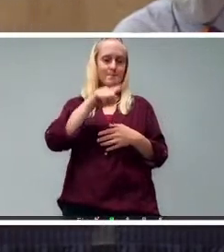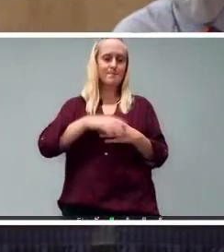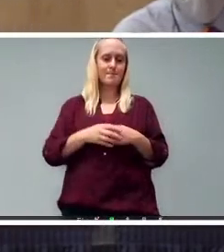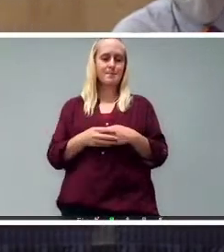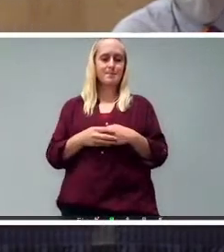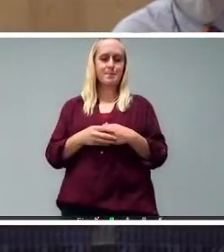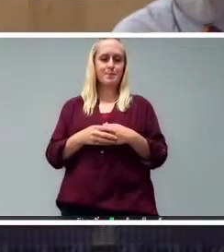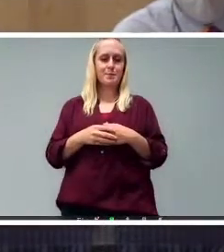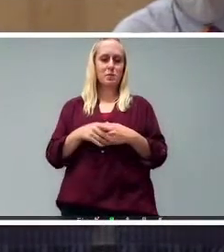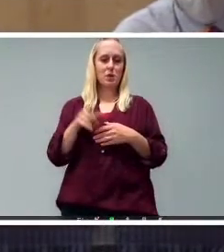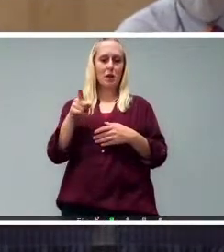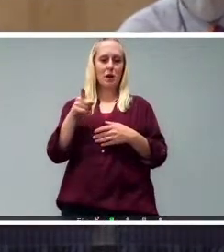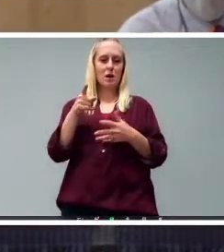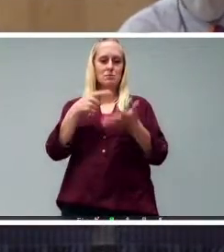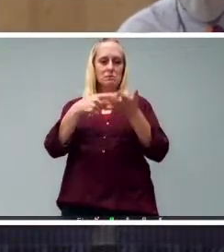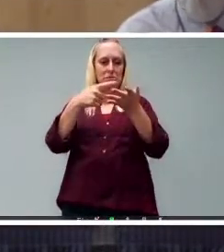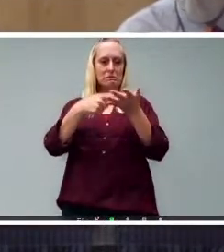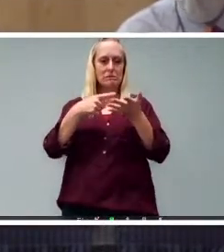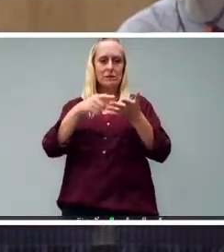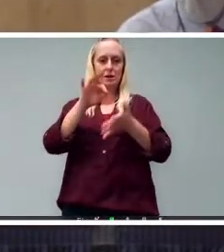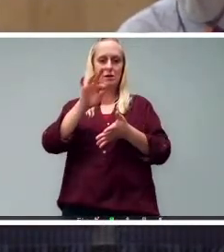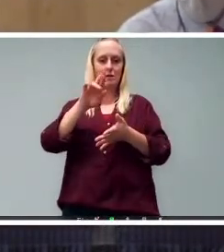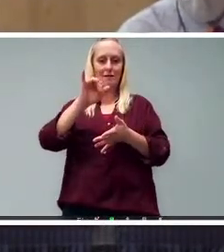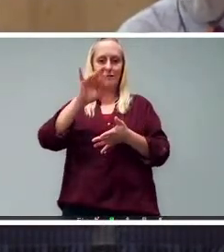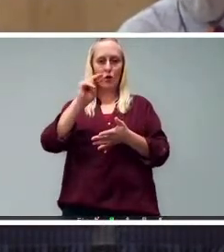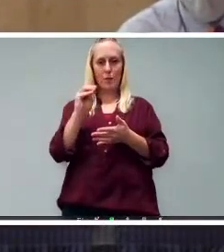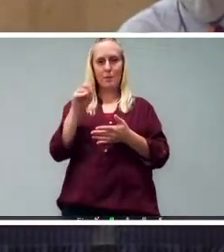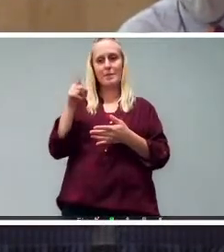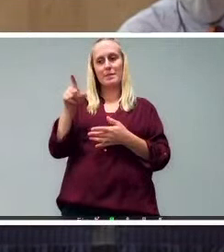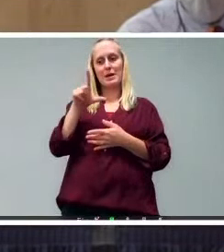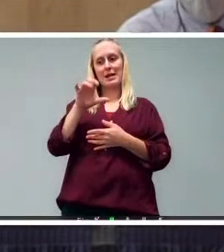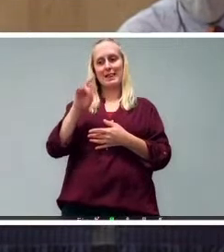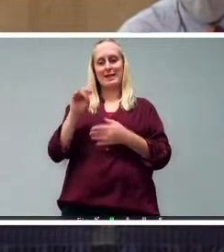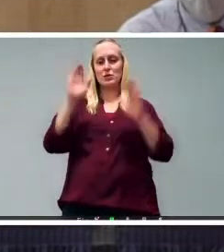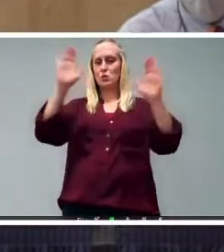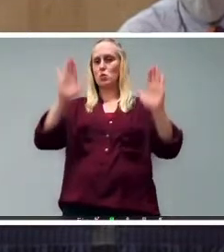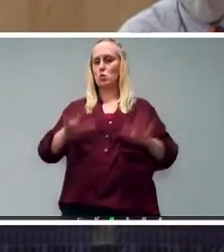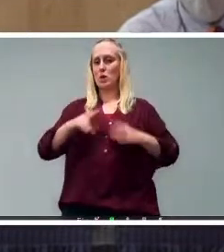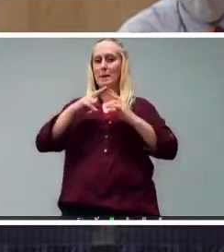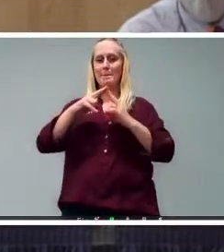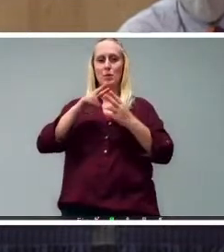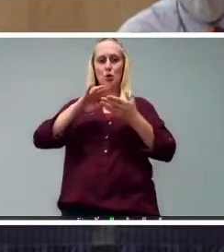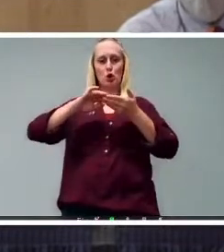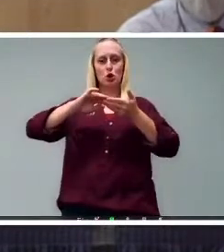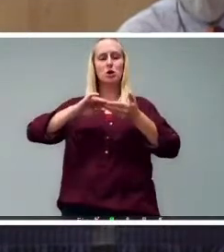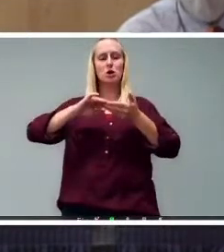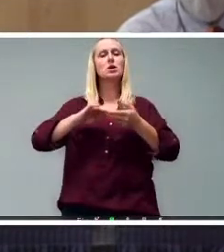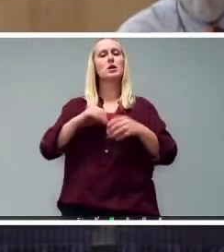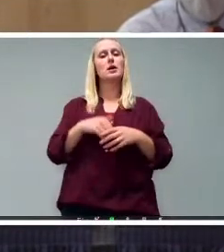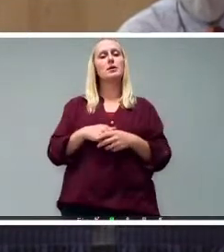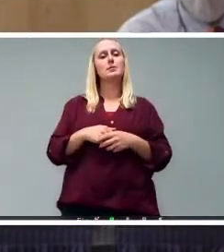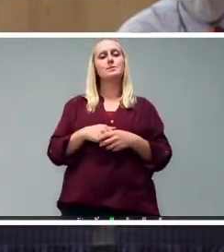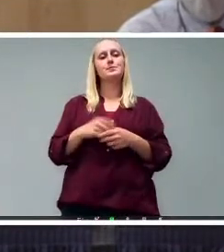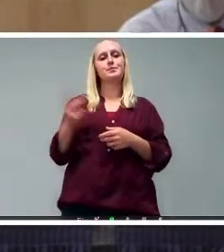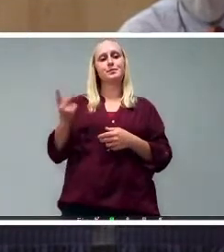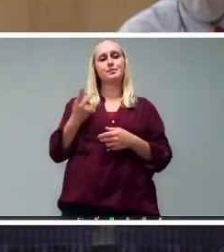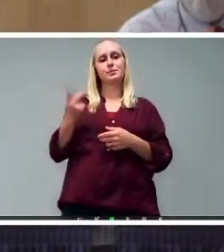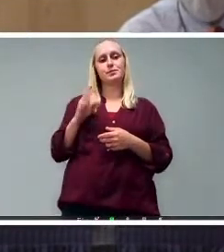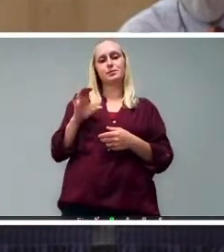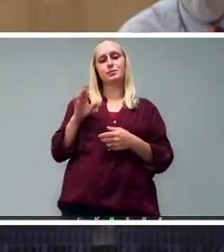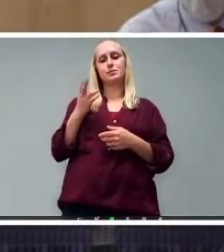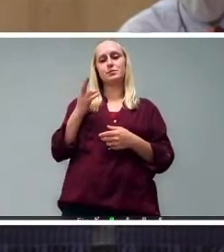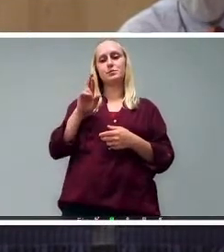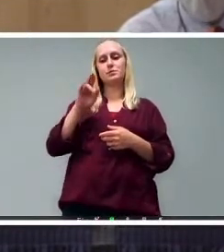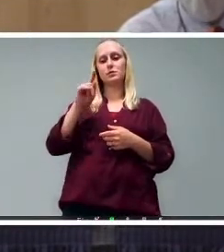consulting firm that Lynn is a part of. And Lynn's been a great partner along the way too. I mean, we, Christy and I and Lynn